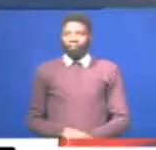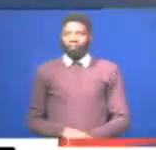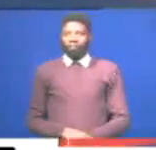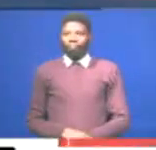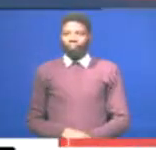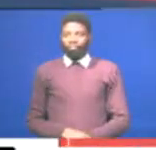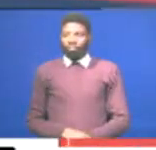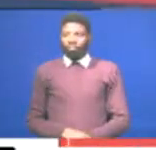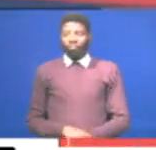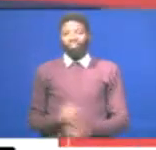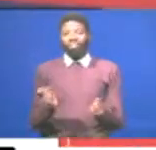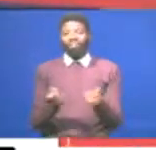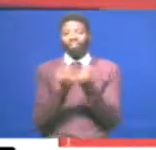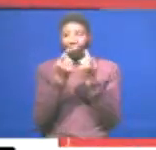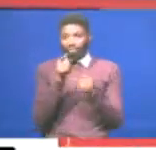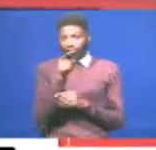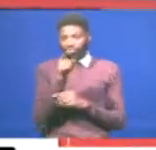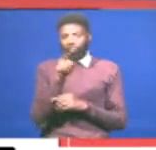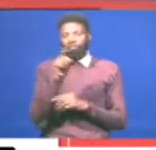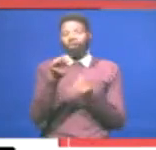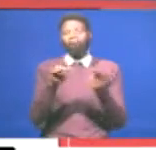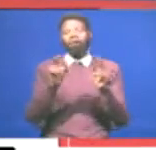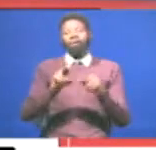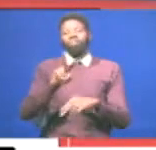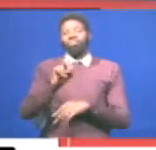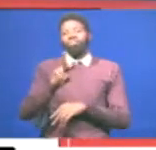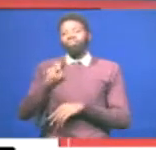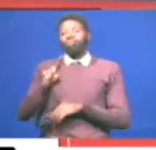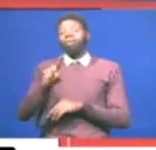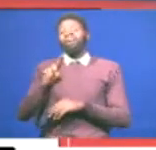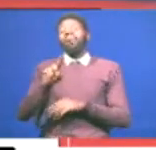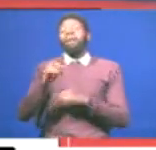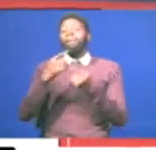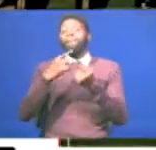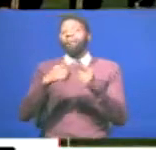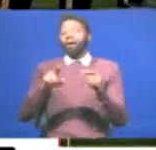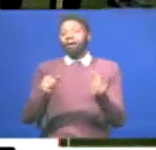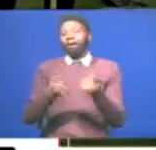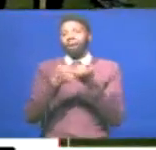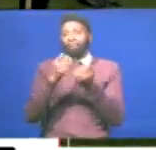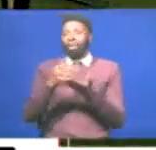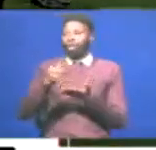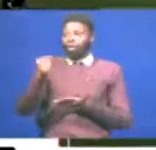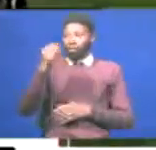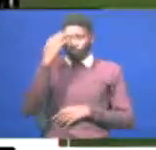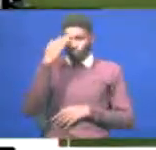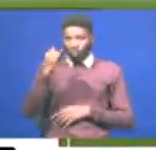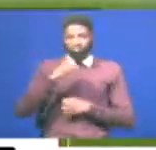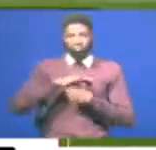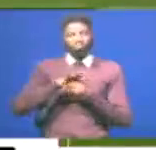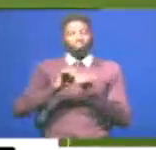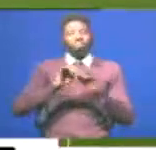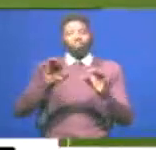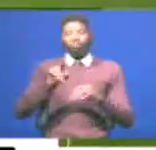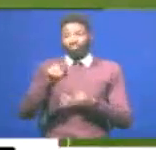The event was supposed to have been held in 2020, but was suspended due to COVID-19 pandemic. The week-long Interforce tournament has